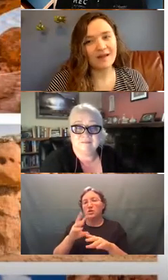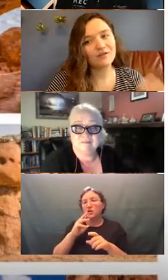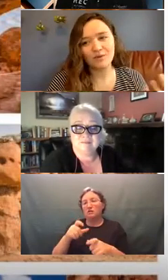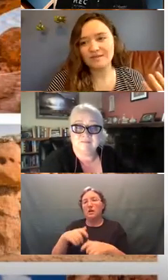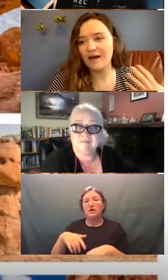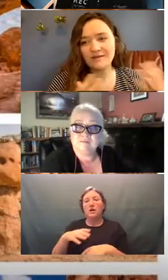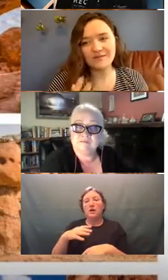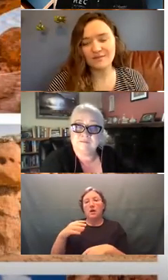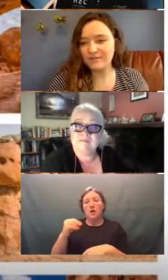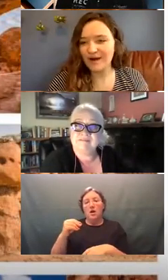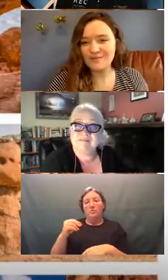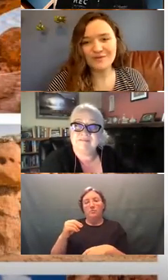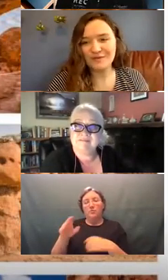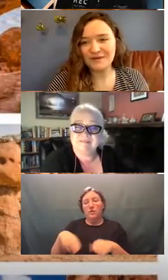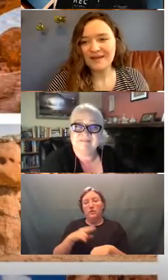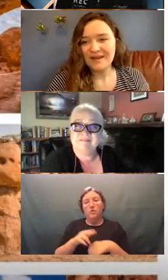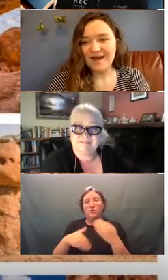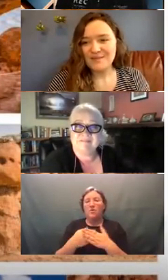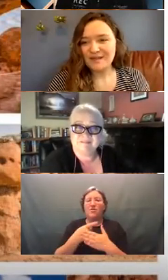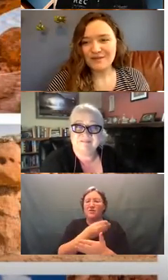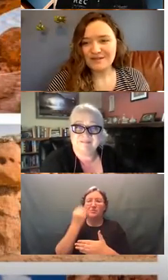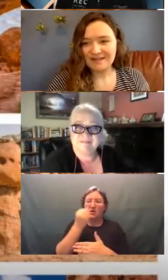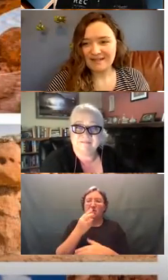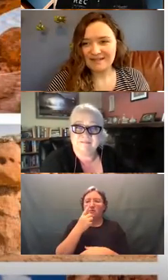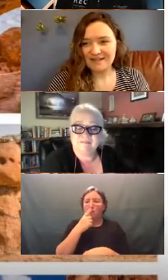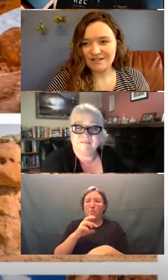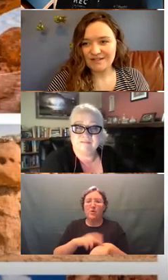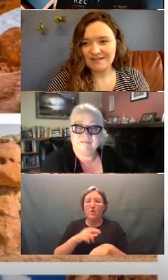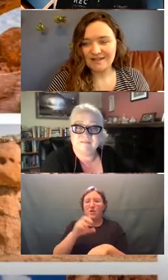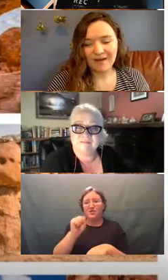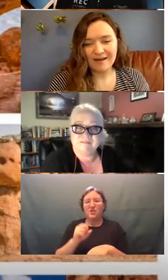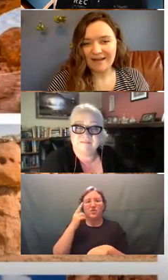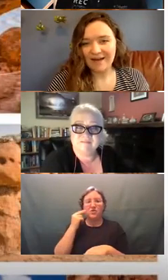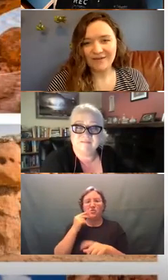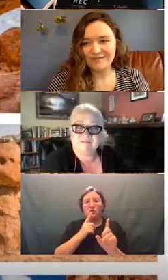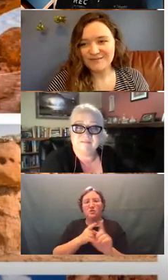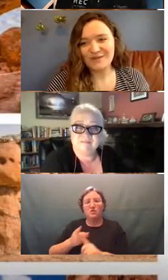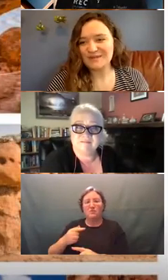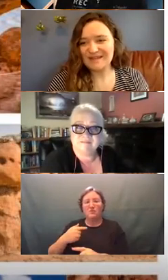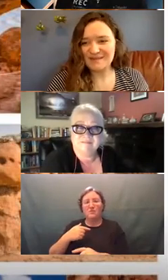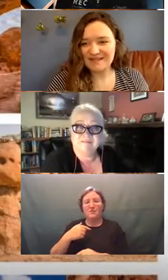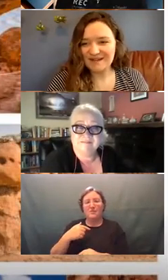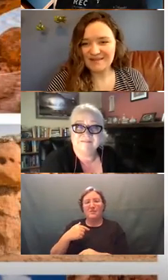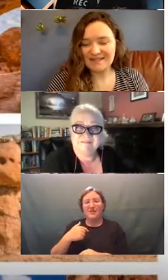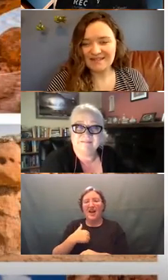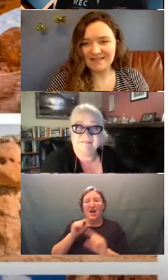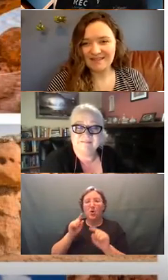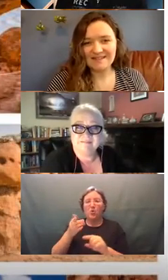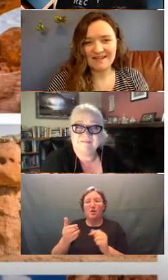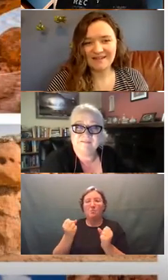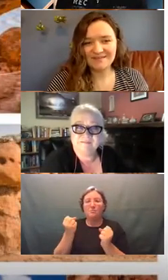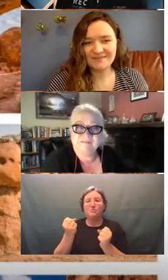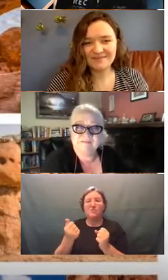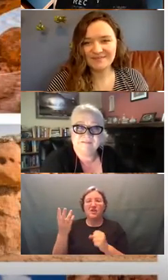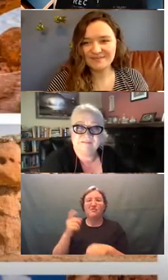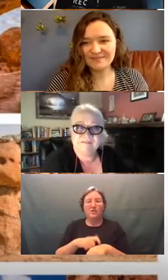And then, of course, all of these Red Rock, beautiful Southern Utah destinations. I've got to get out multiple times a year because they're